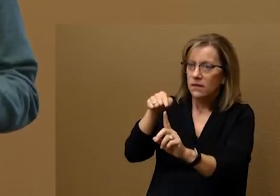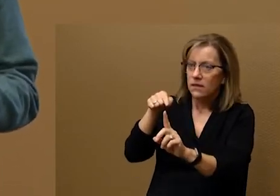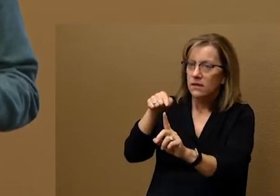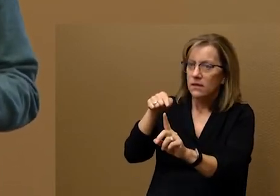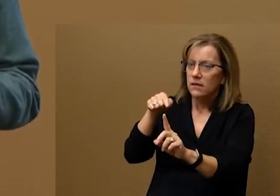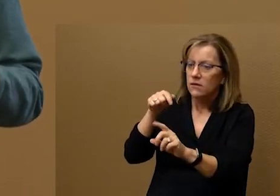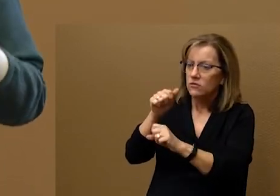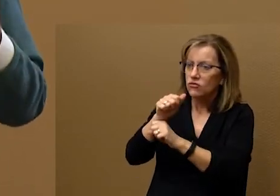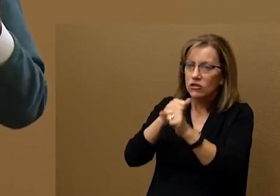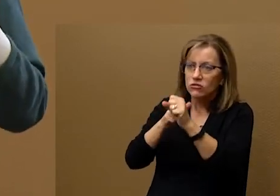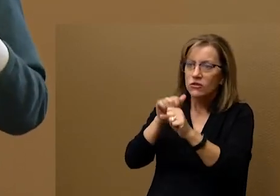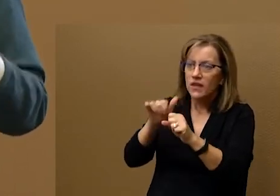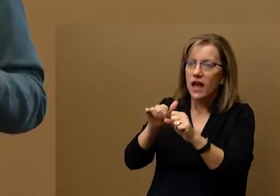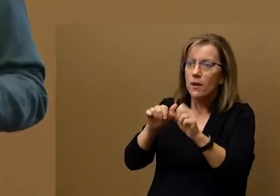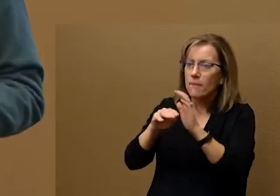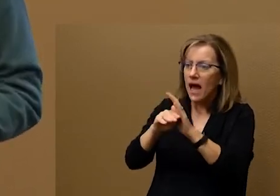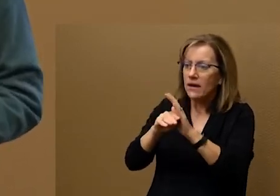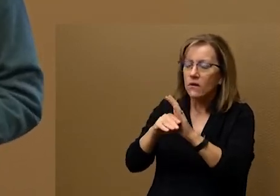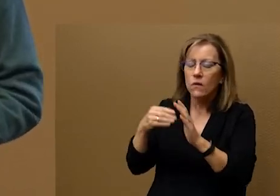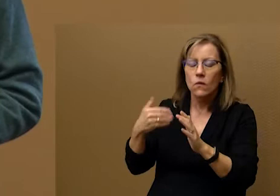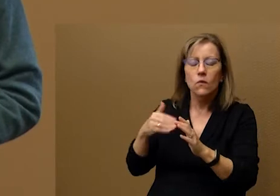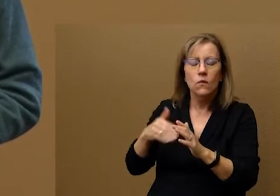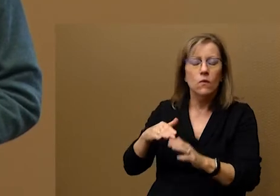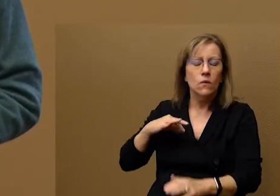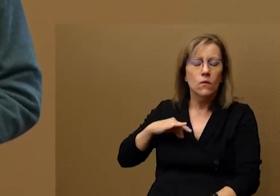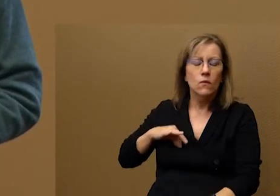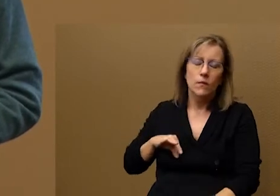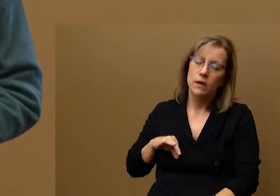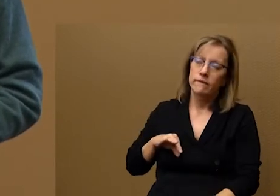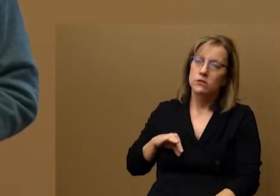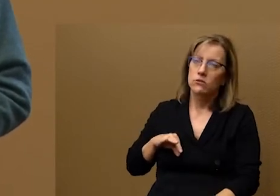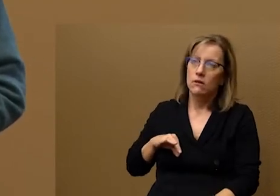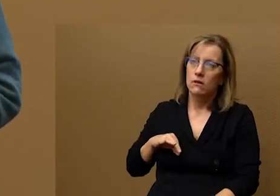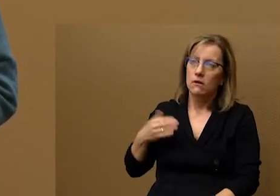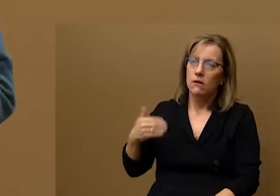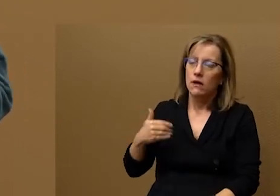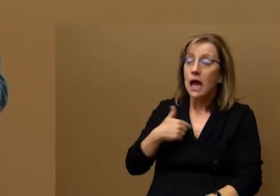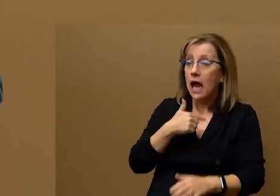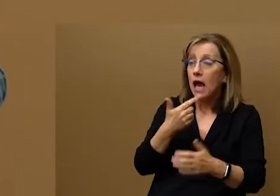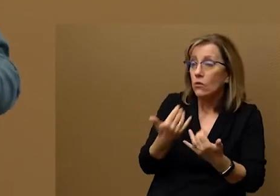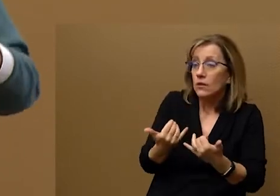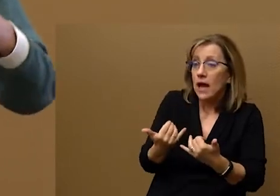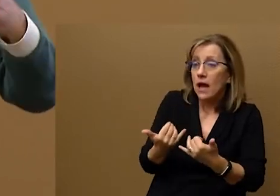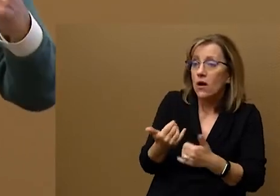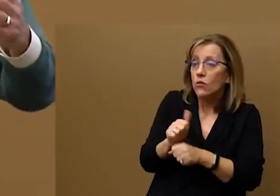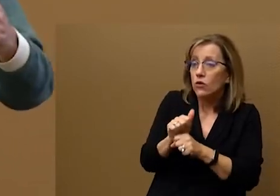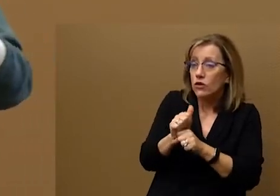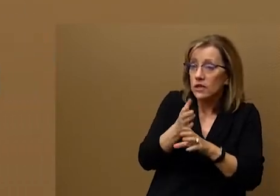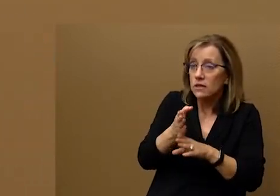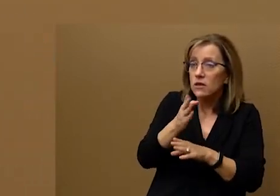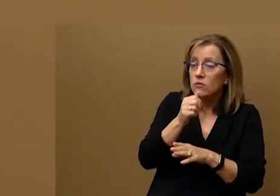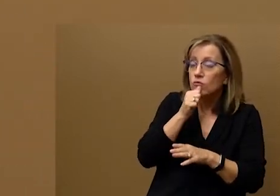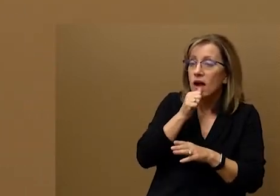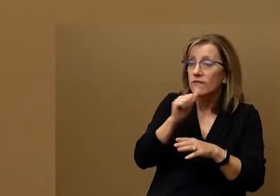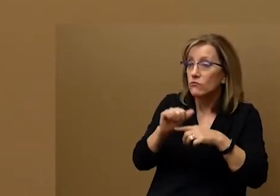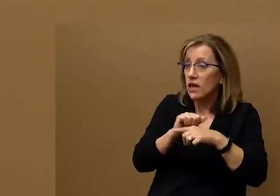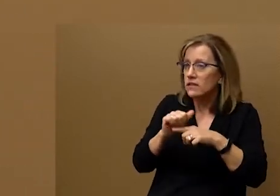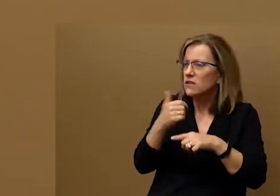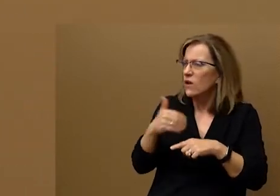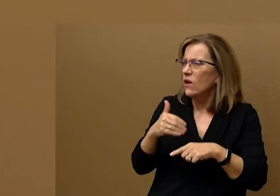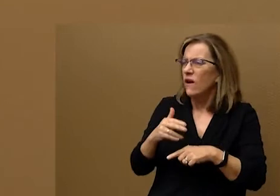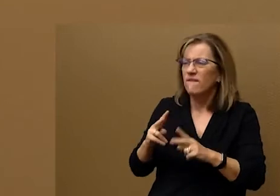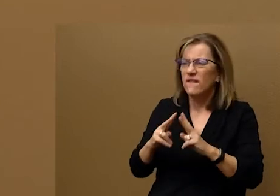paradigm is so useful. No matter, I work now, and again in private practice,